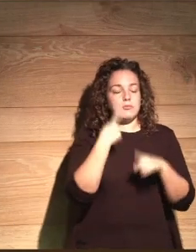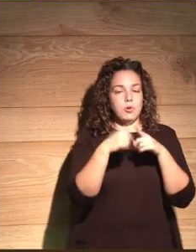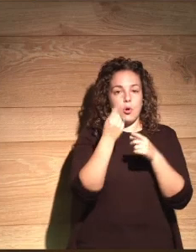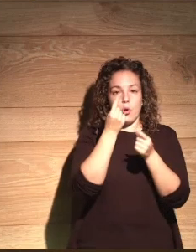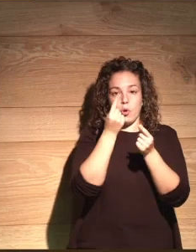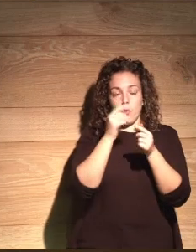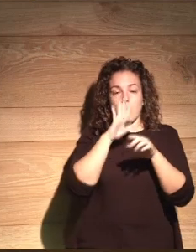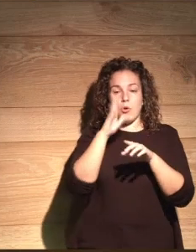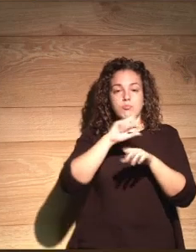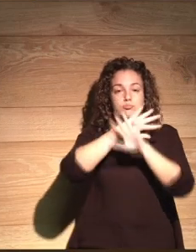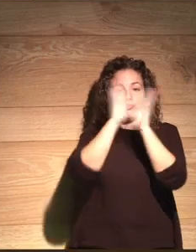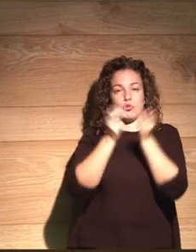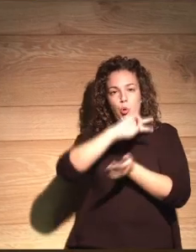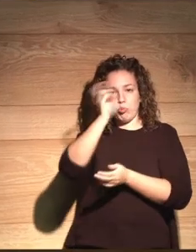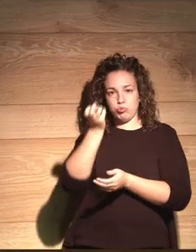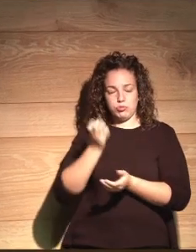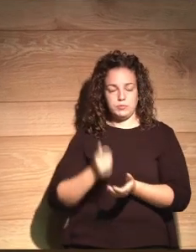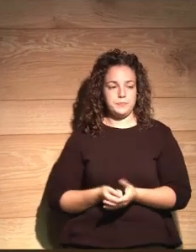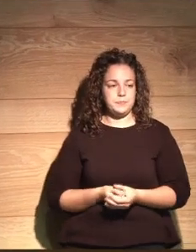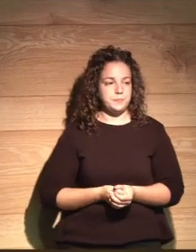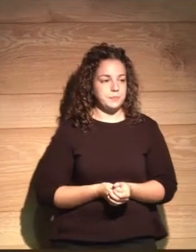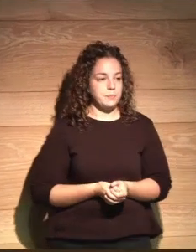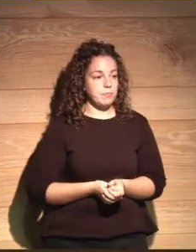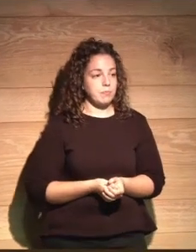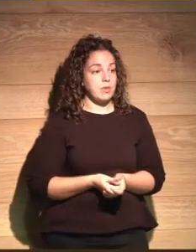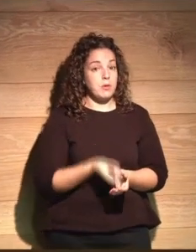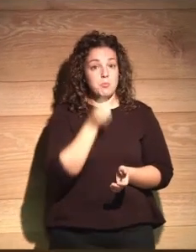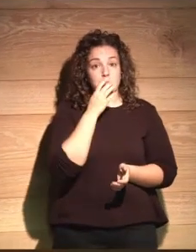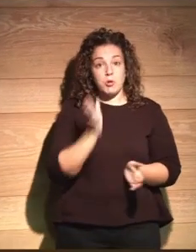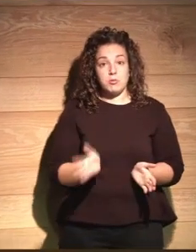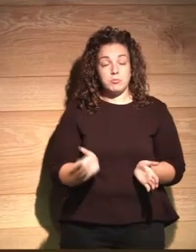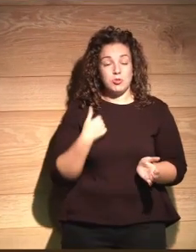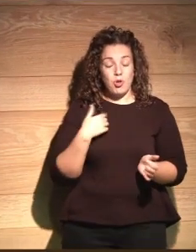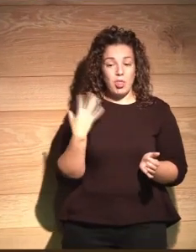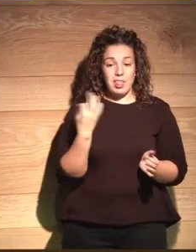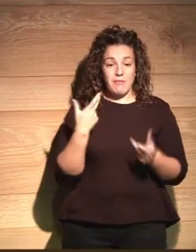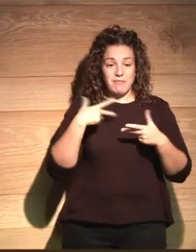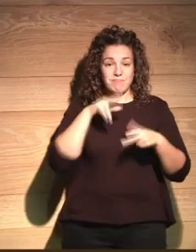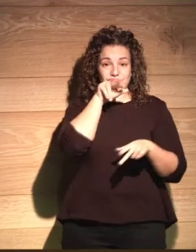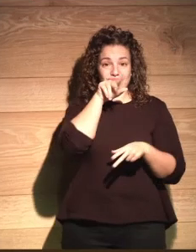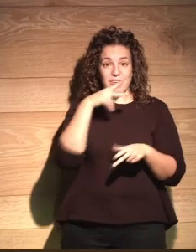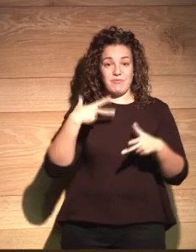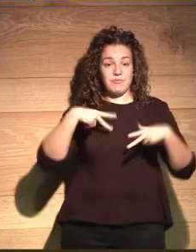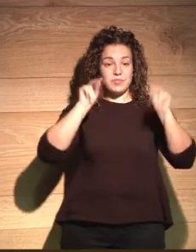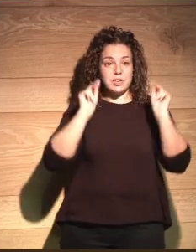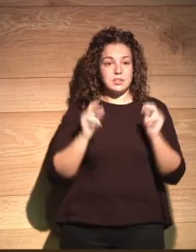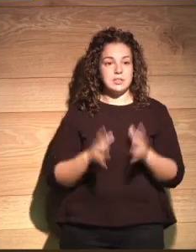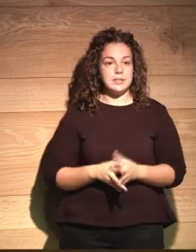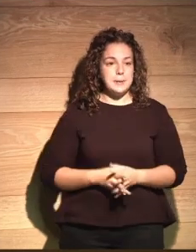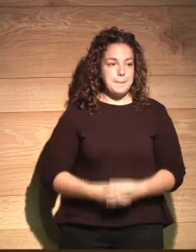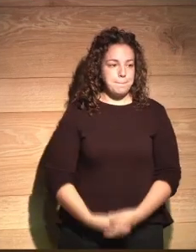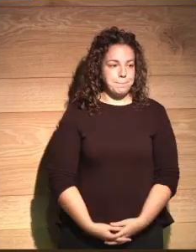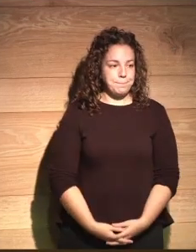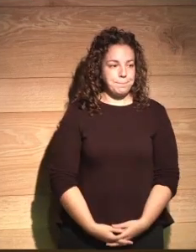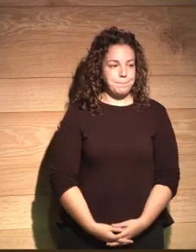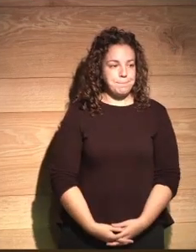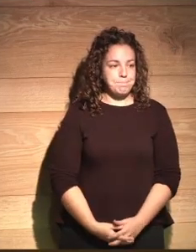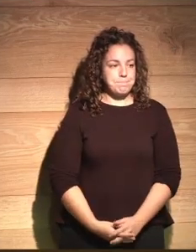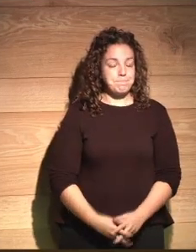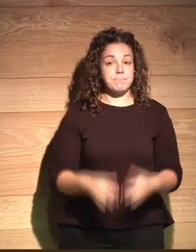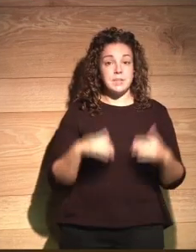with traditional accountancy, nothing. It's a brand new world. Should I stop talking?